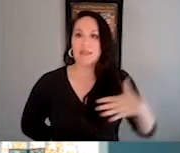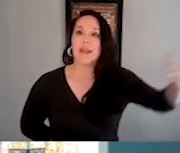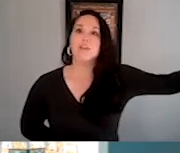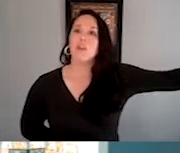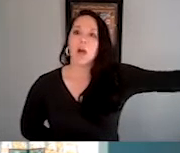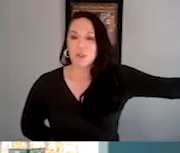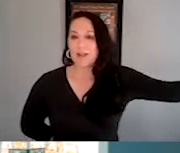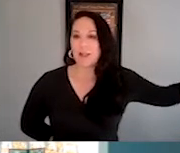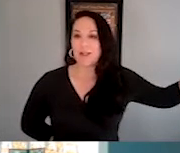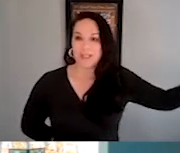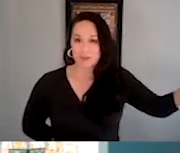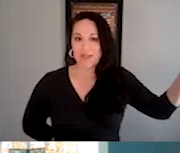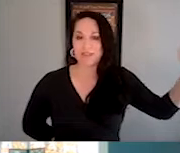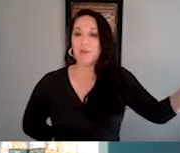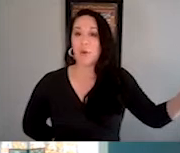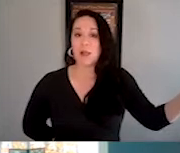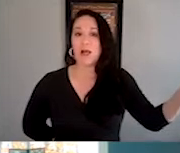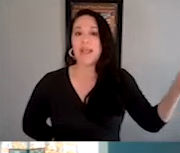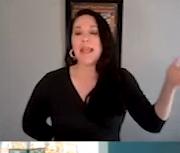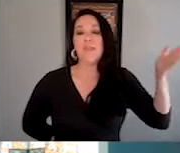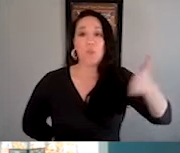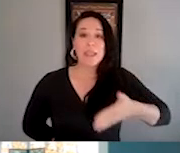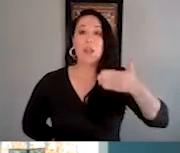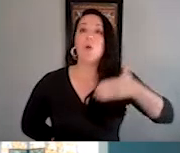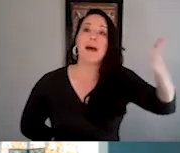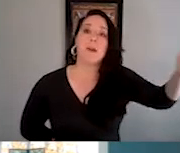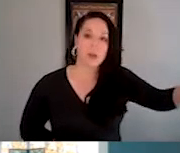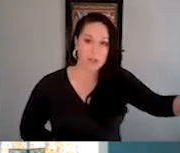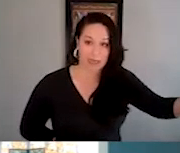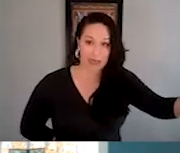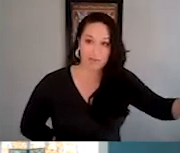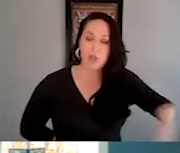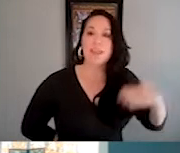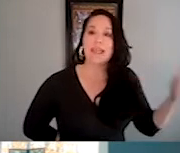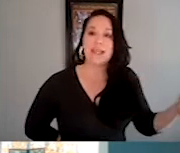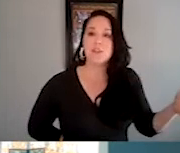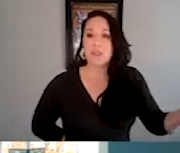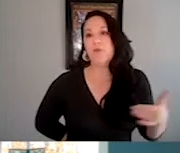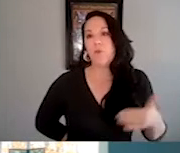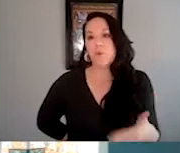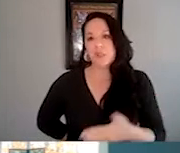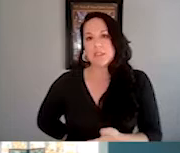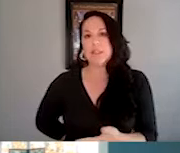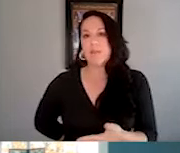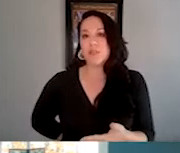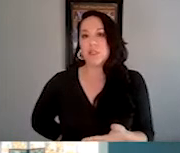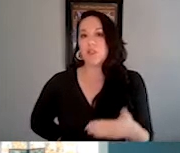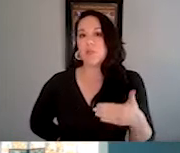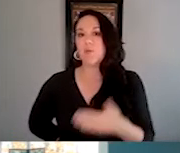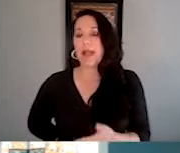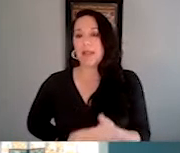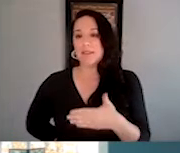issue. There is a long track record and history of stuff going on. And if we know about it early enough, we can intervene before we start seeing the